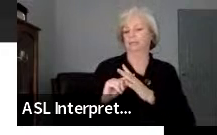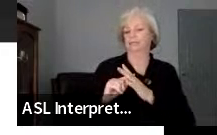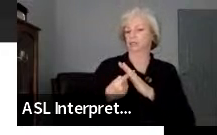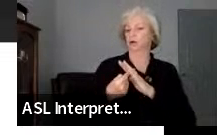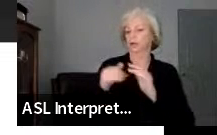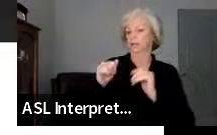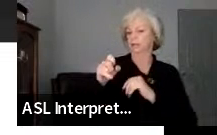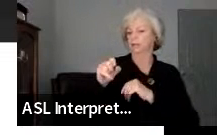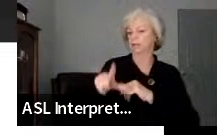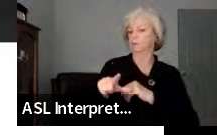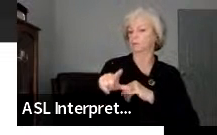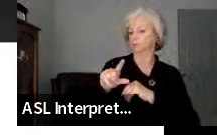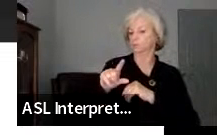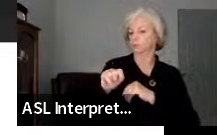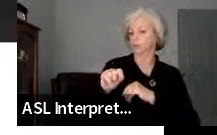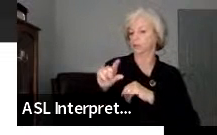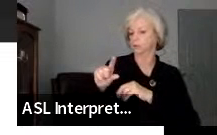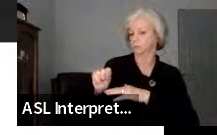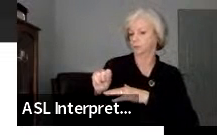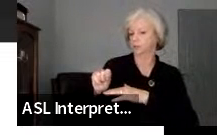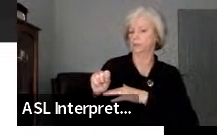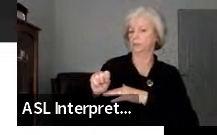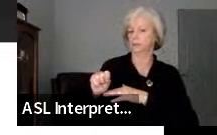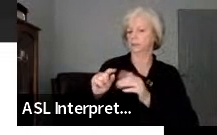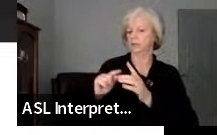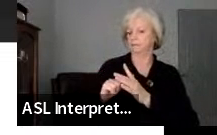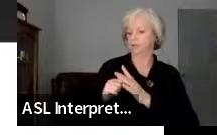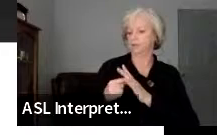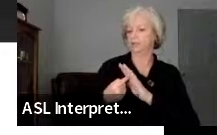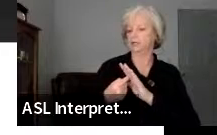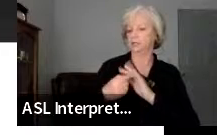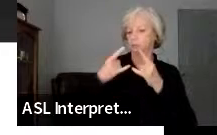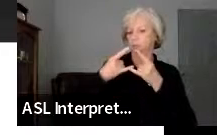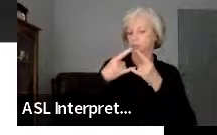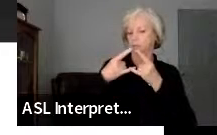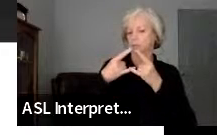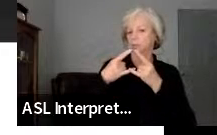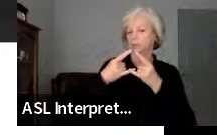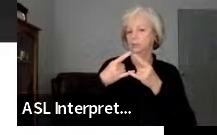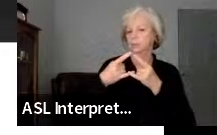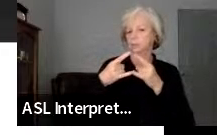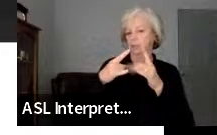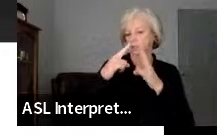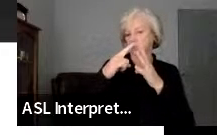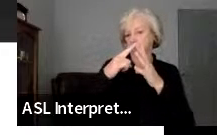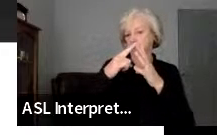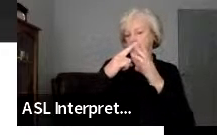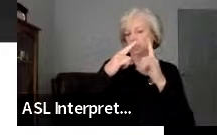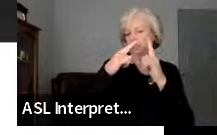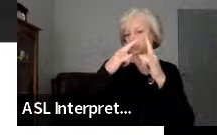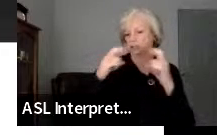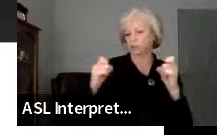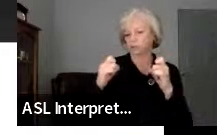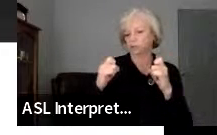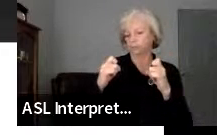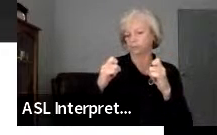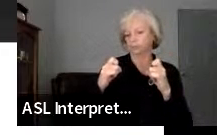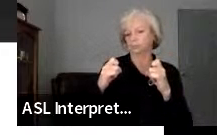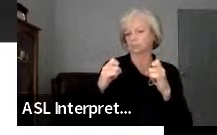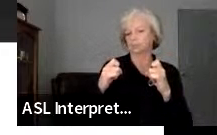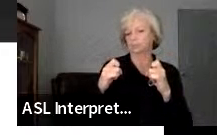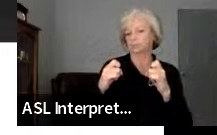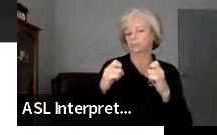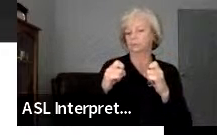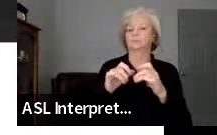2020. After the initial shelter in place orders began to be sort of modified and slowly